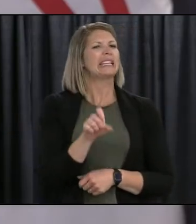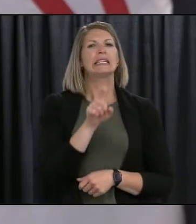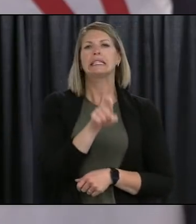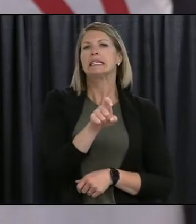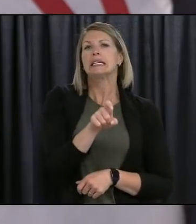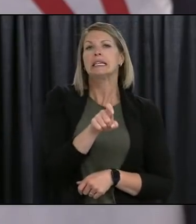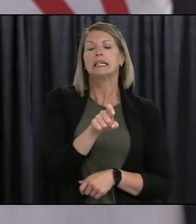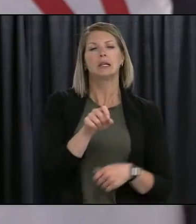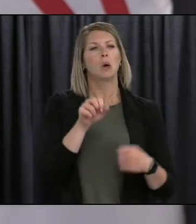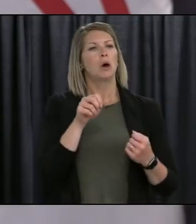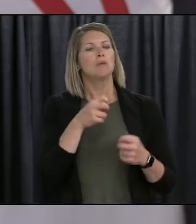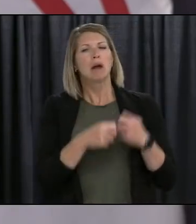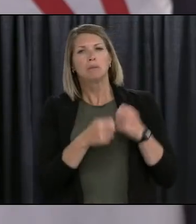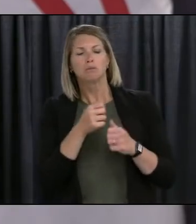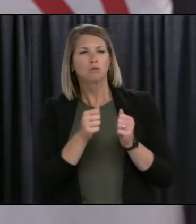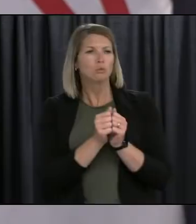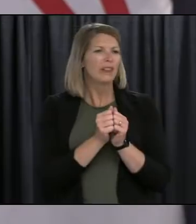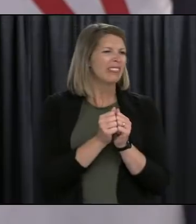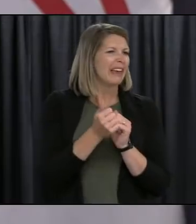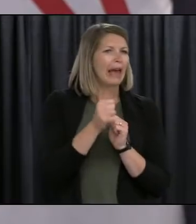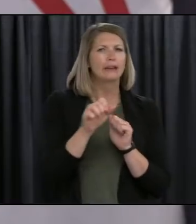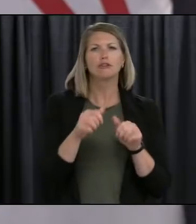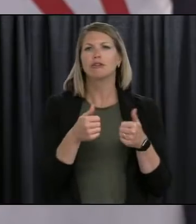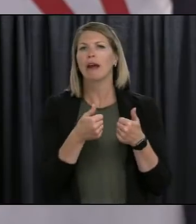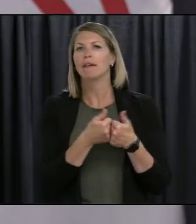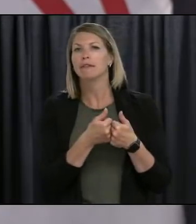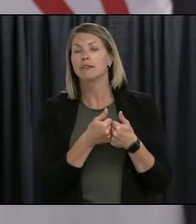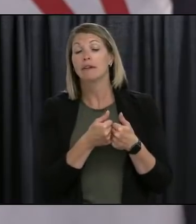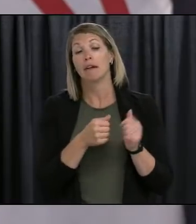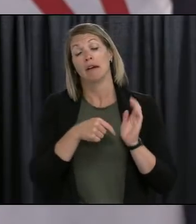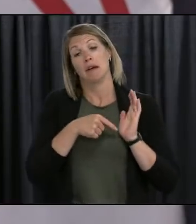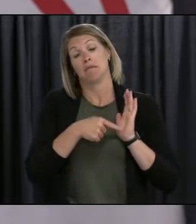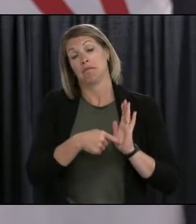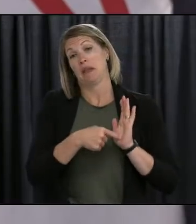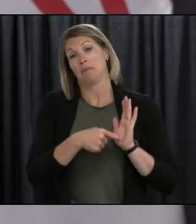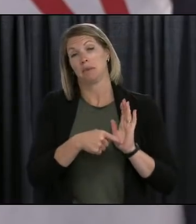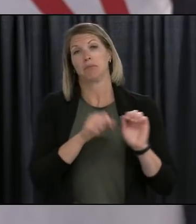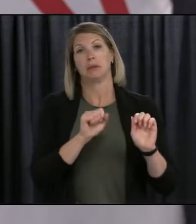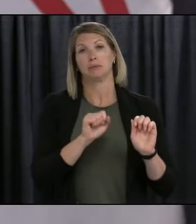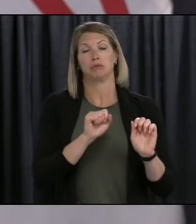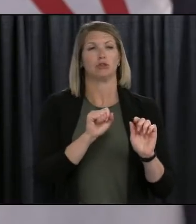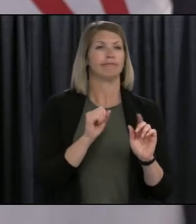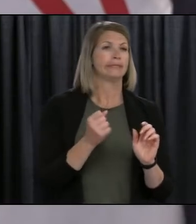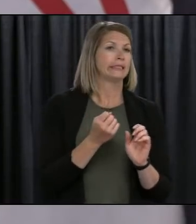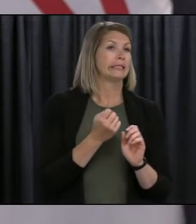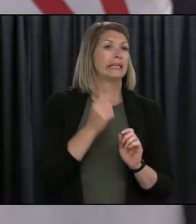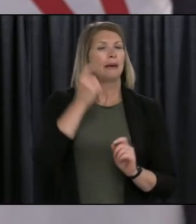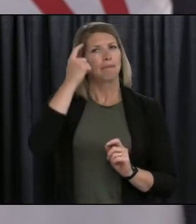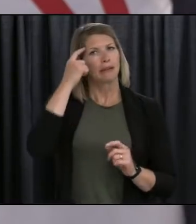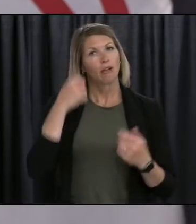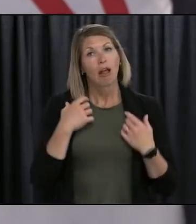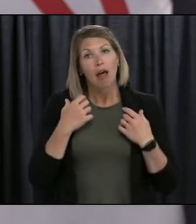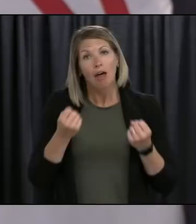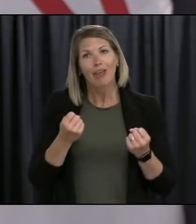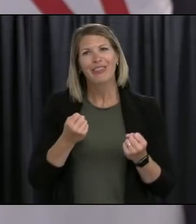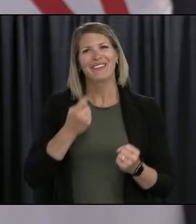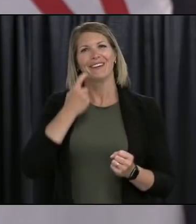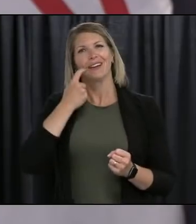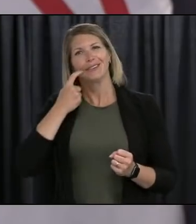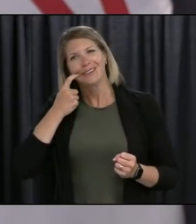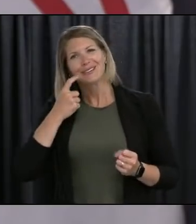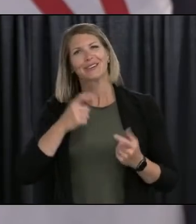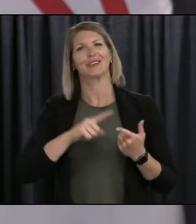intersectional challenges. These challenges could be people who deal with trauma. It could be individuals who deal with mental health and addictions